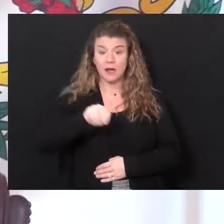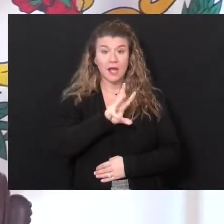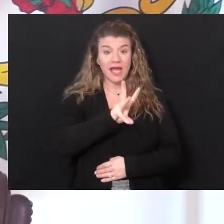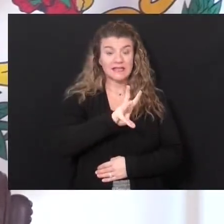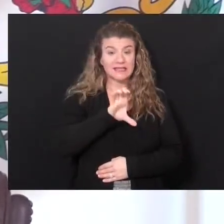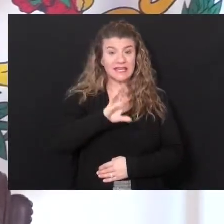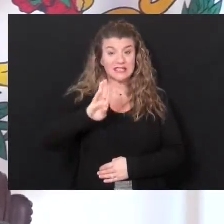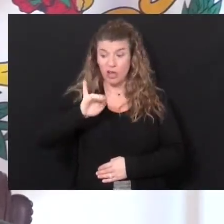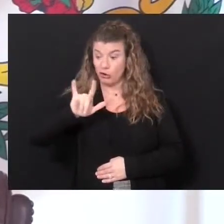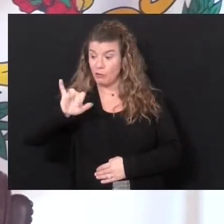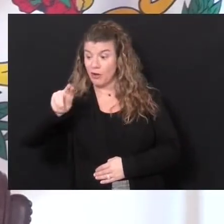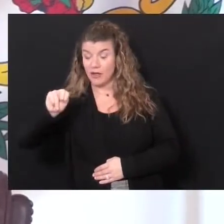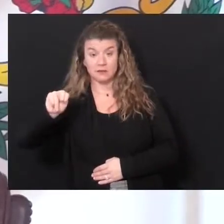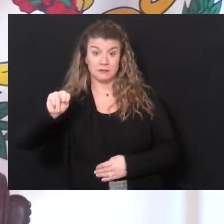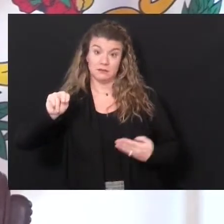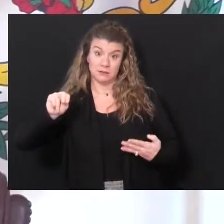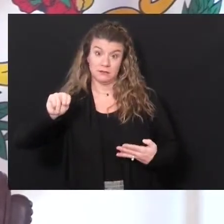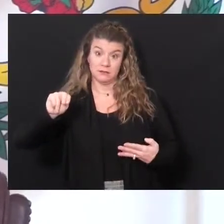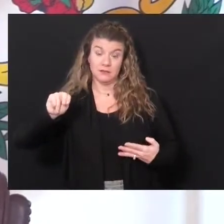600 billion,